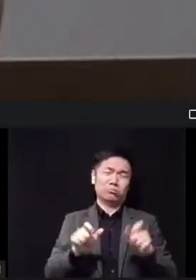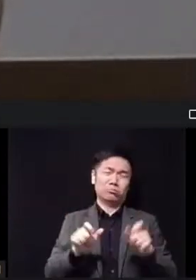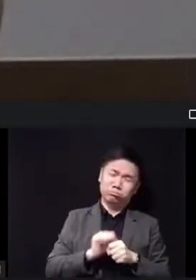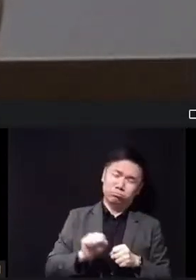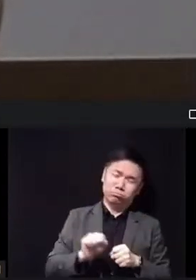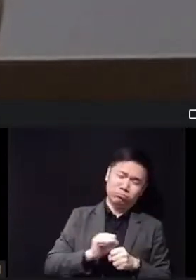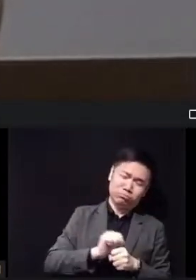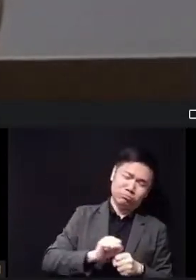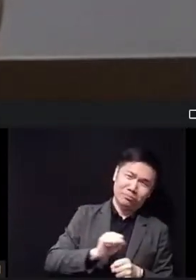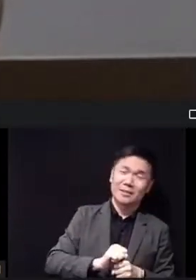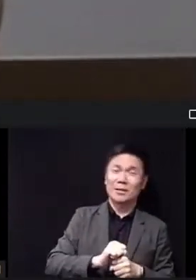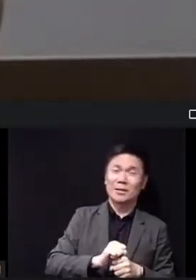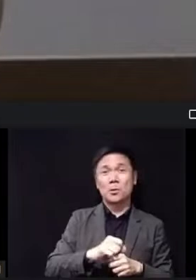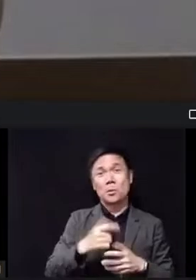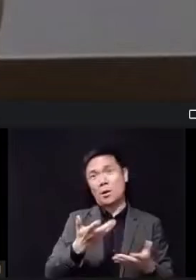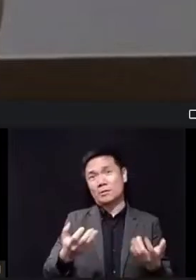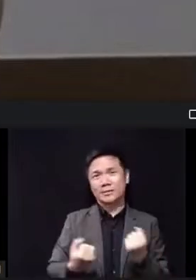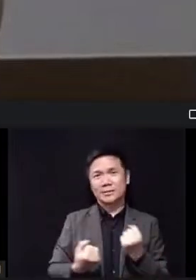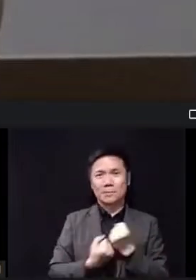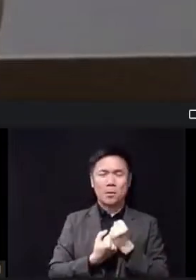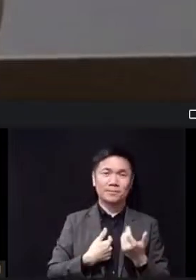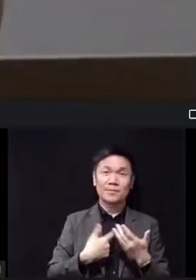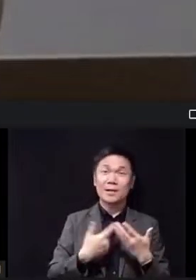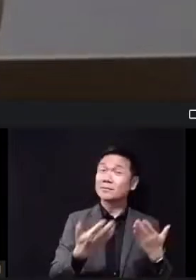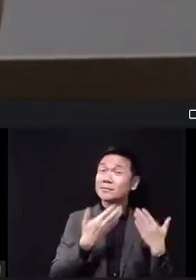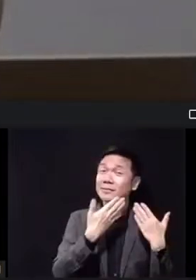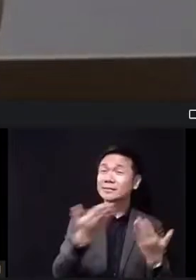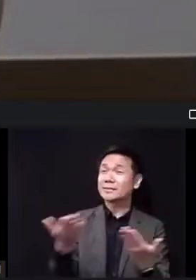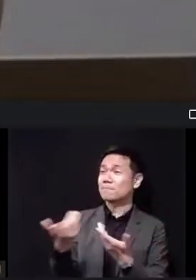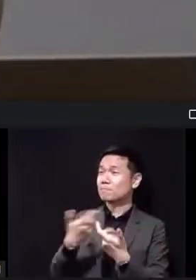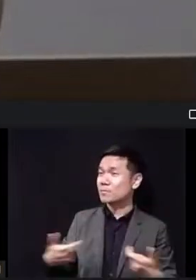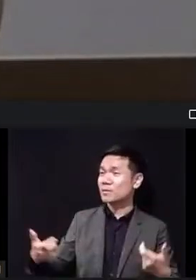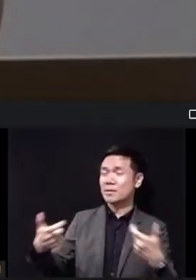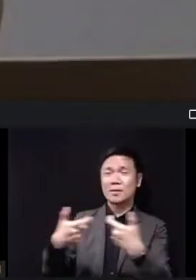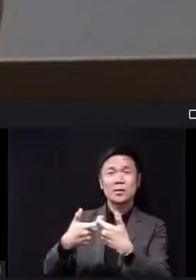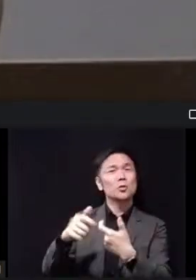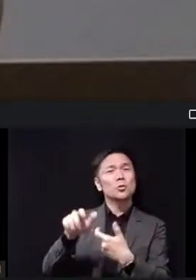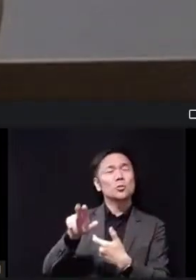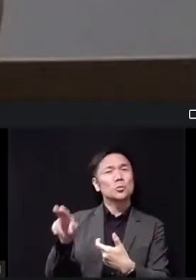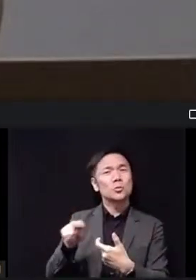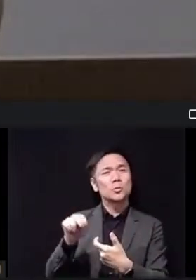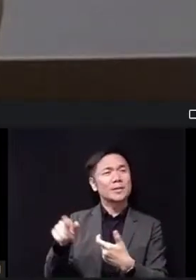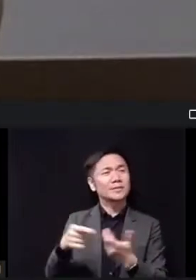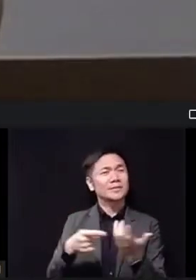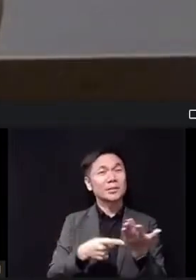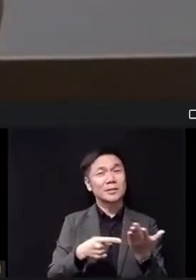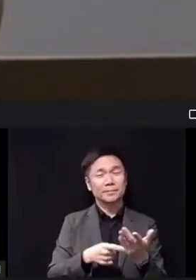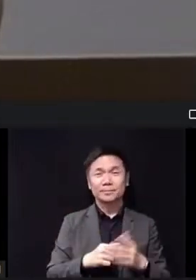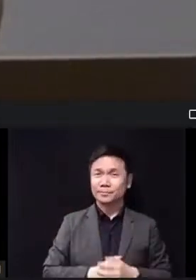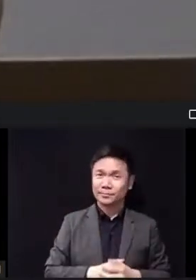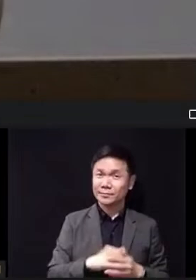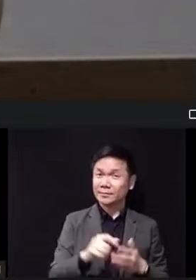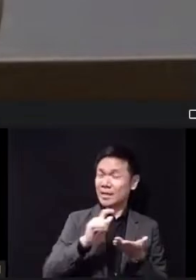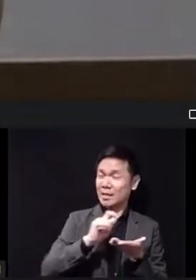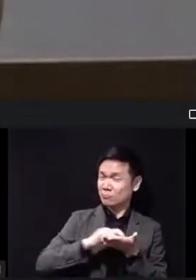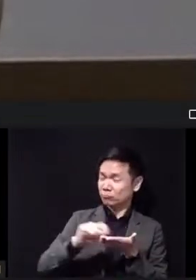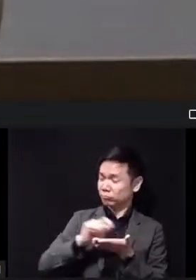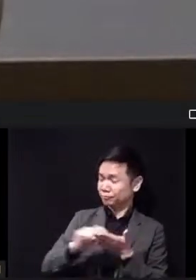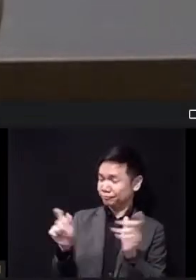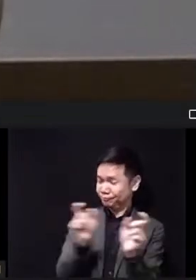greatly facilitated our work. Let me also thank the conference officers and technicians,